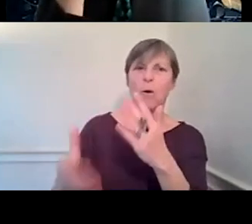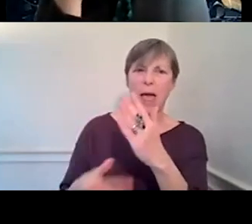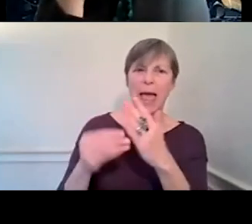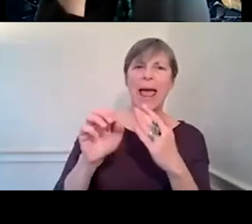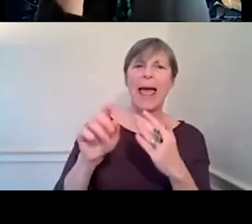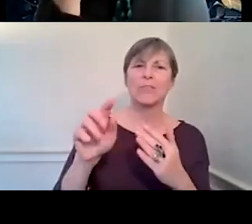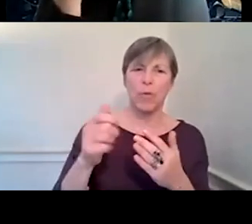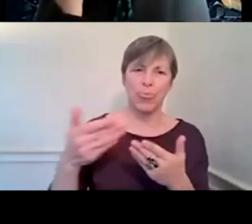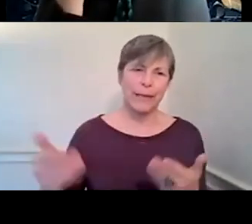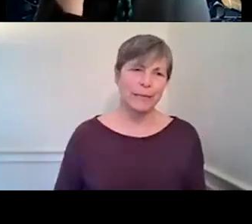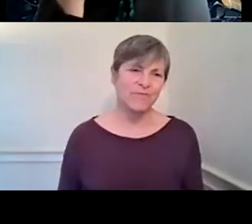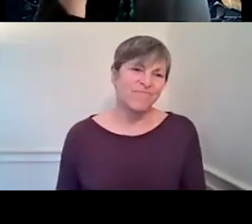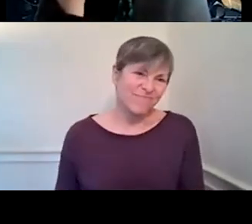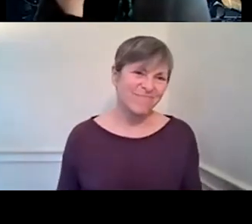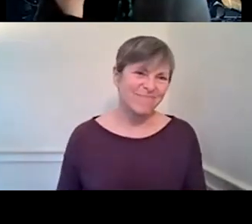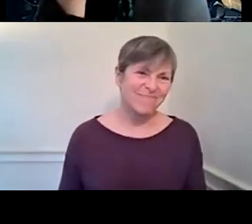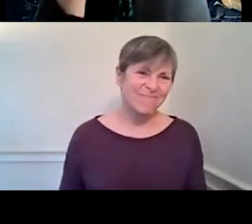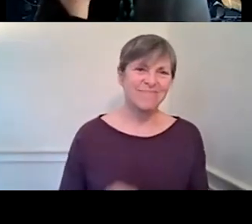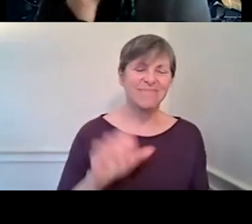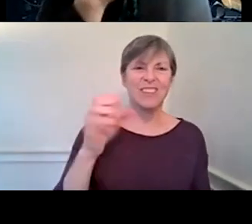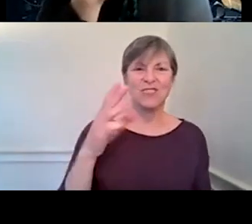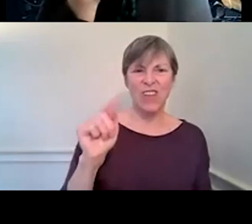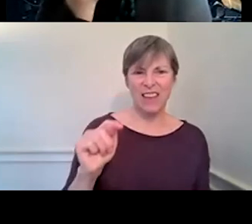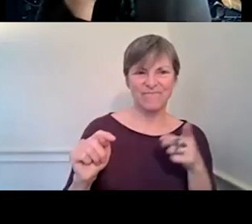So just offer that. Thanks. Yeah, and I just,